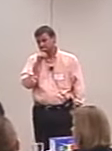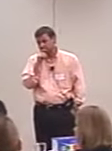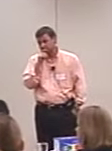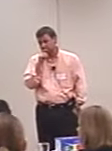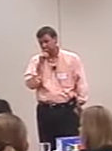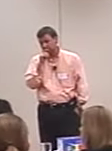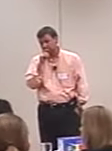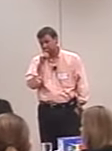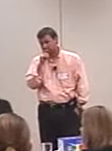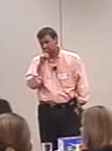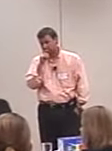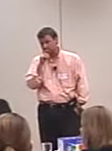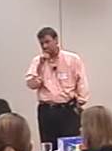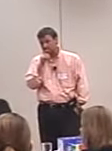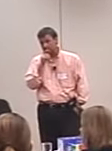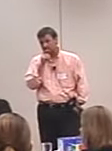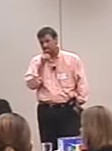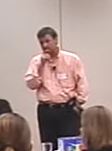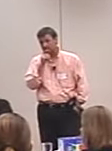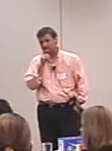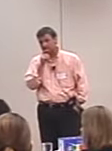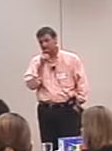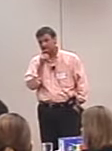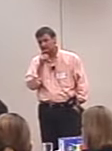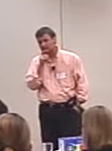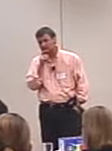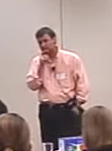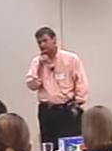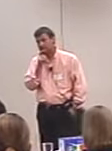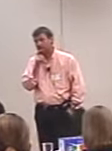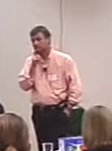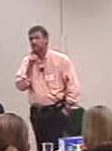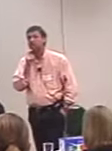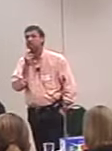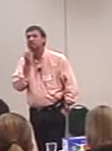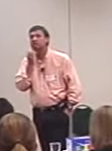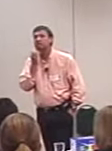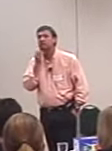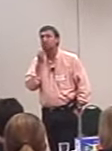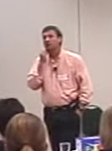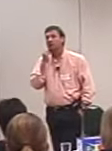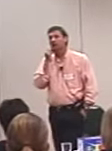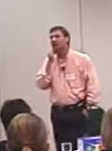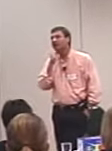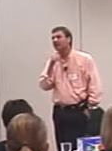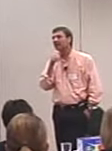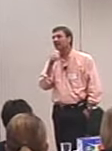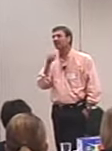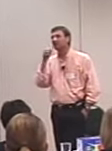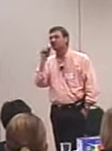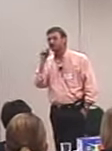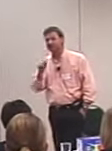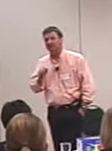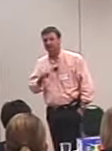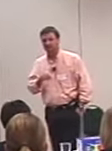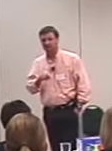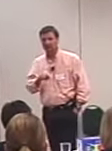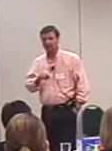you're making a request or engaging with her, not asking her to perform a task? What if you ask her, how are you? Oh, if I don't ask her to